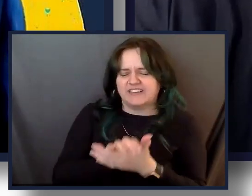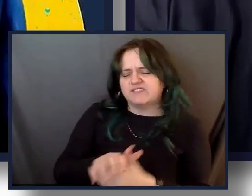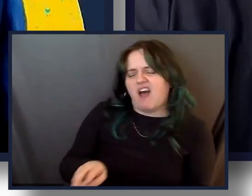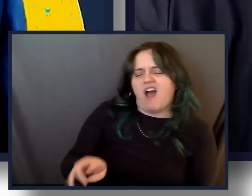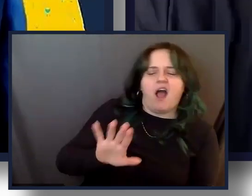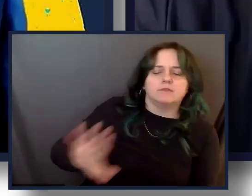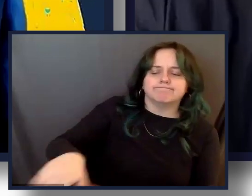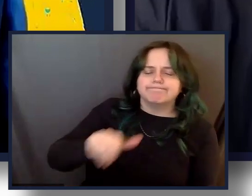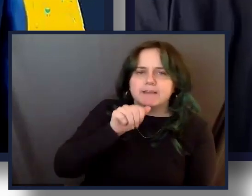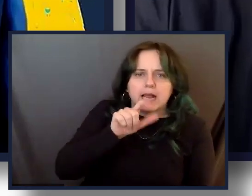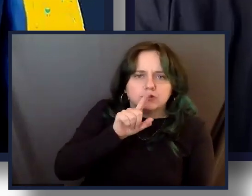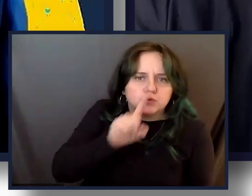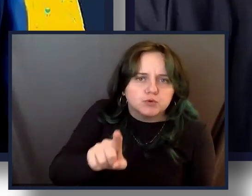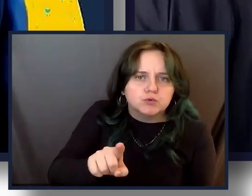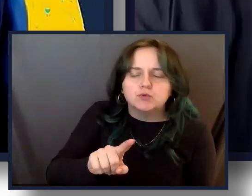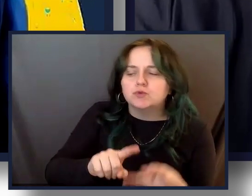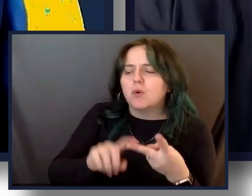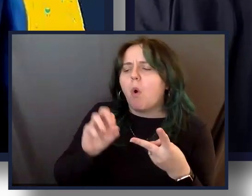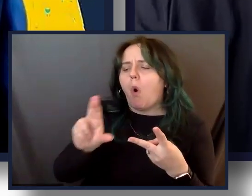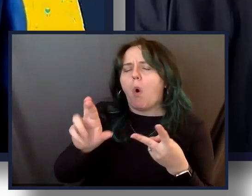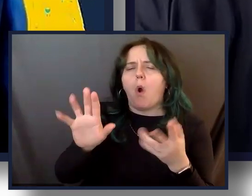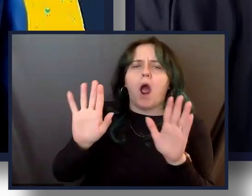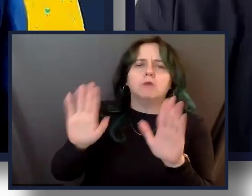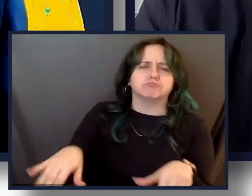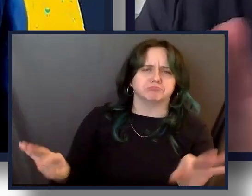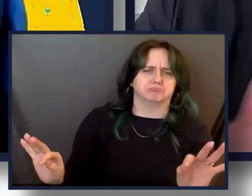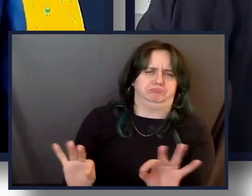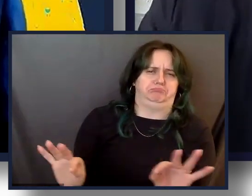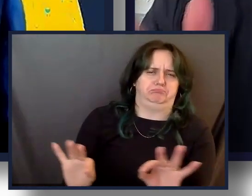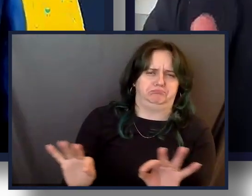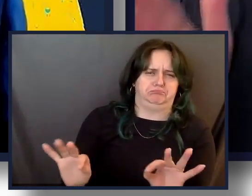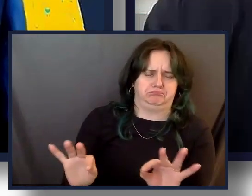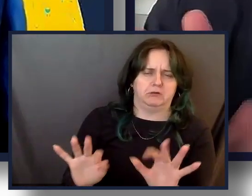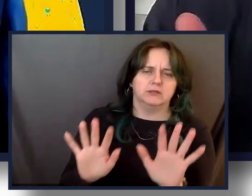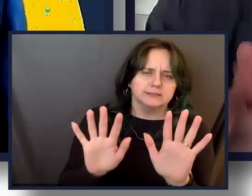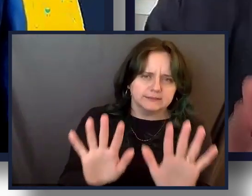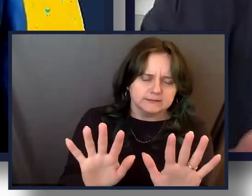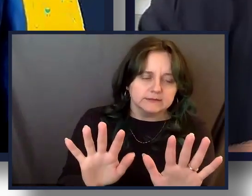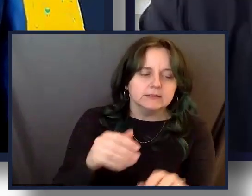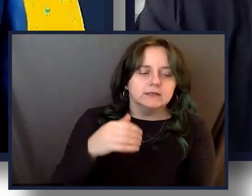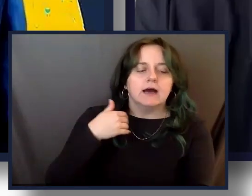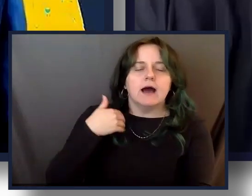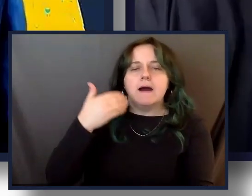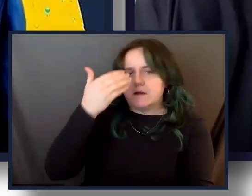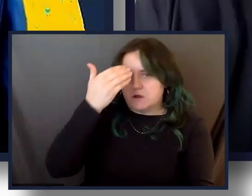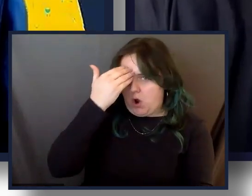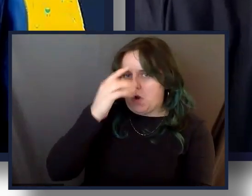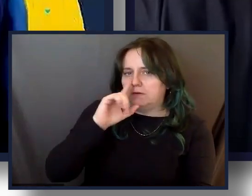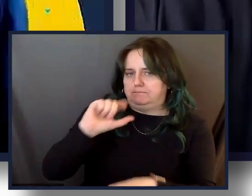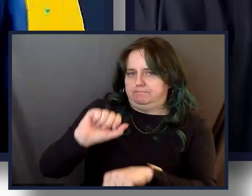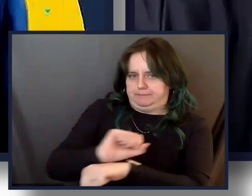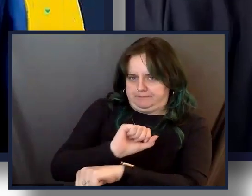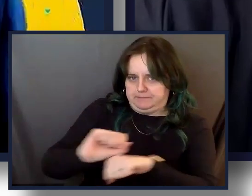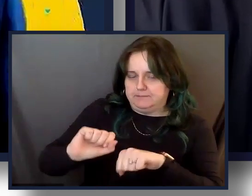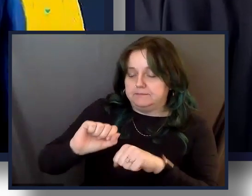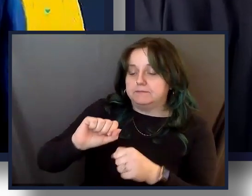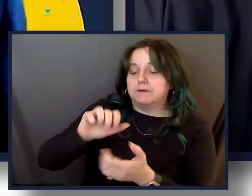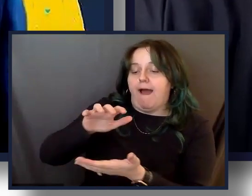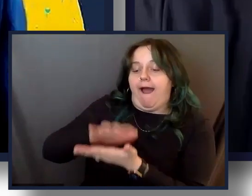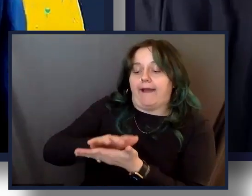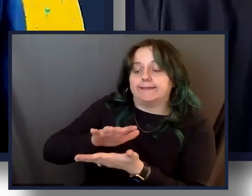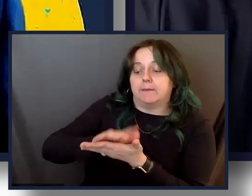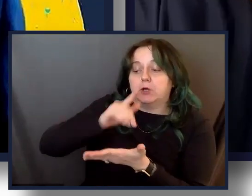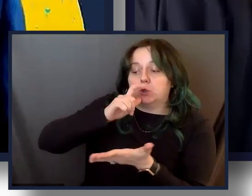true or was not really anything significant. So I know for a fact that the academics who